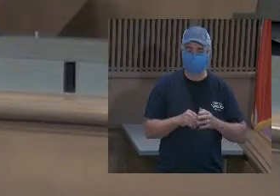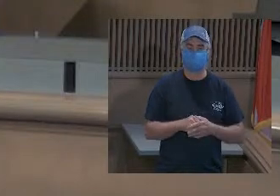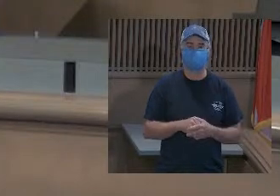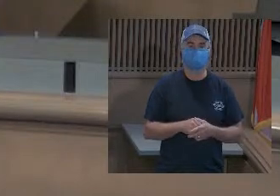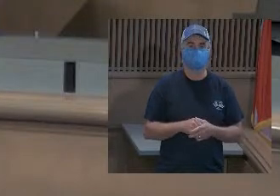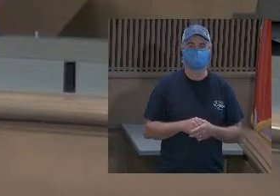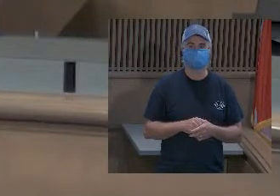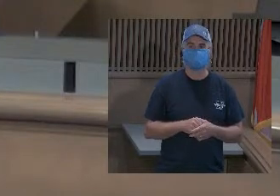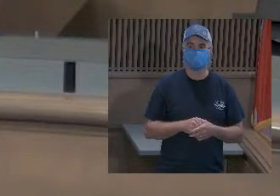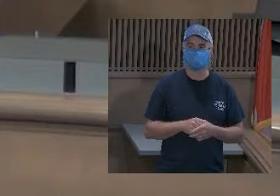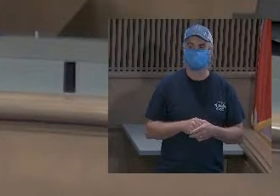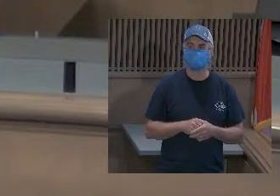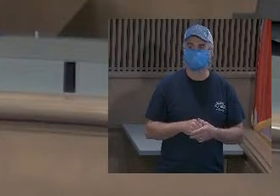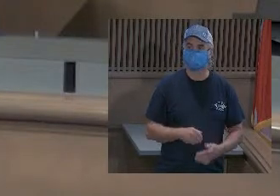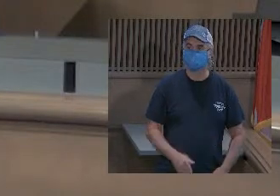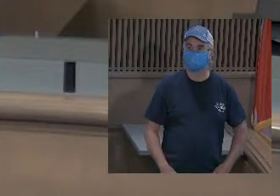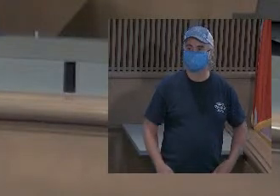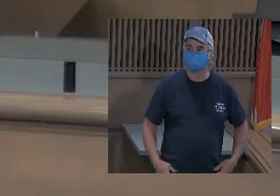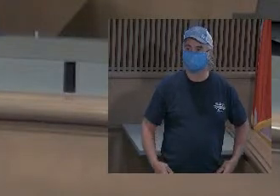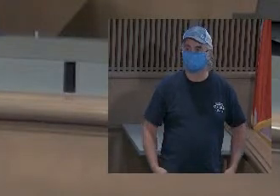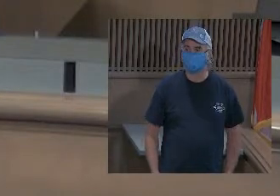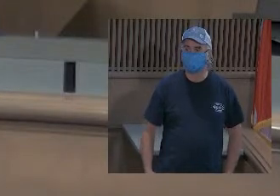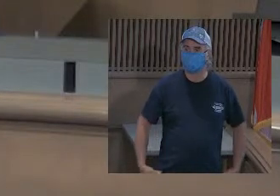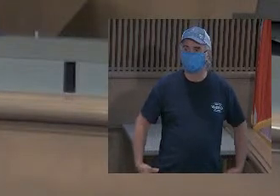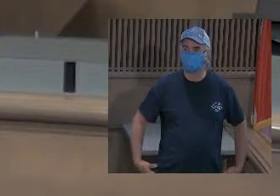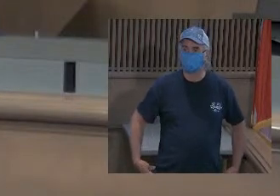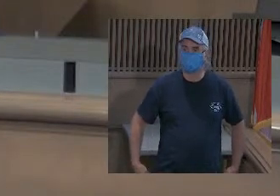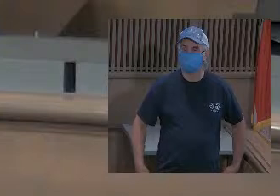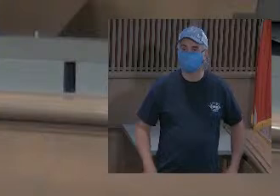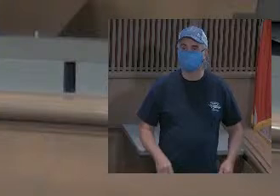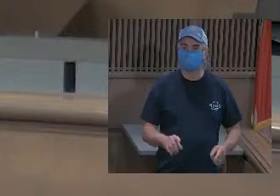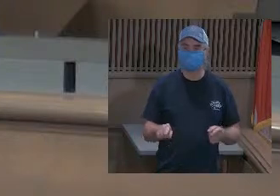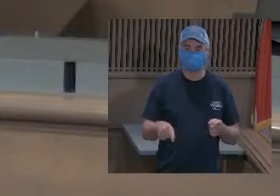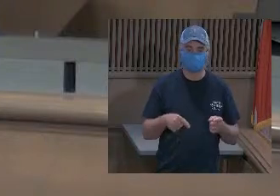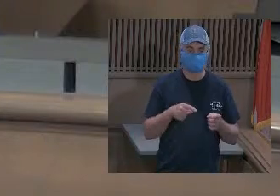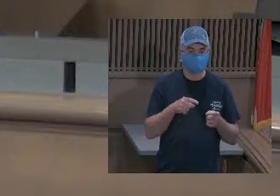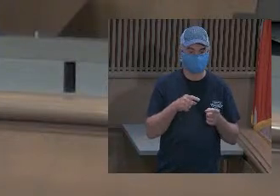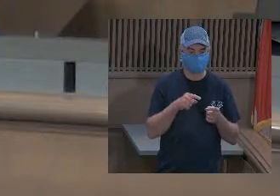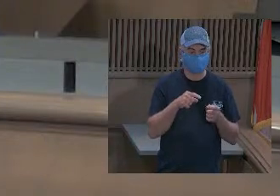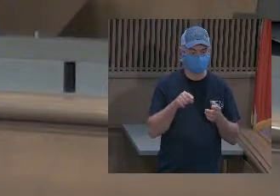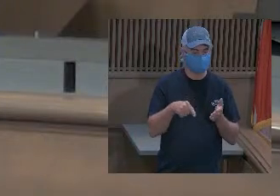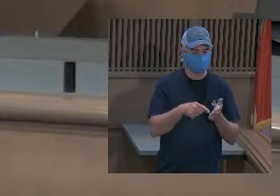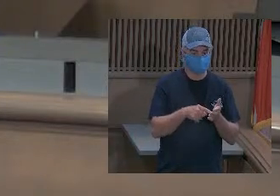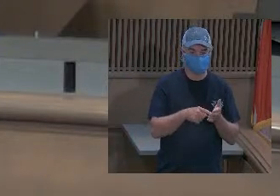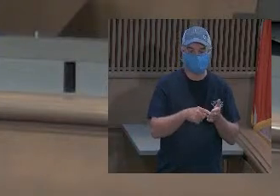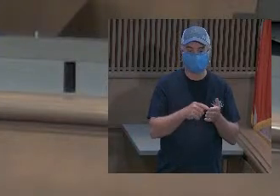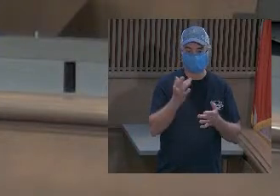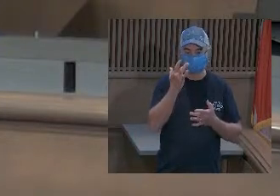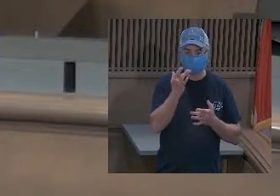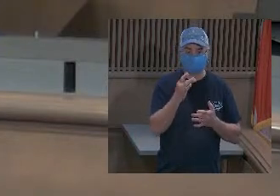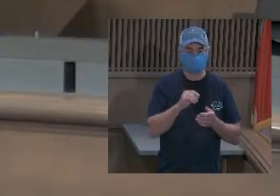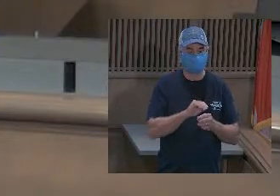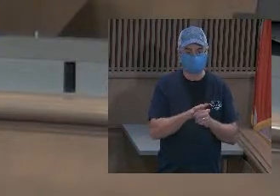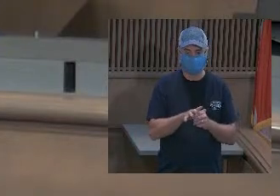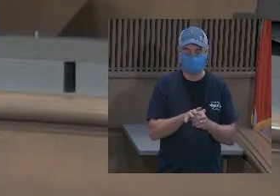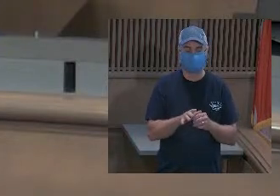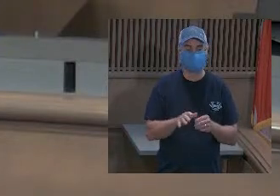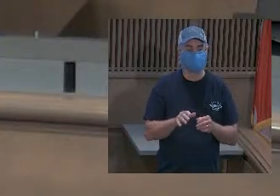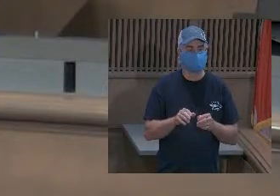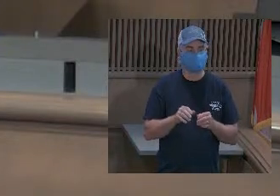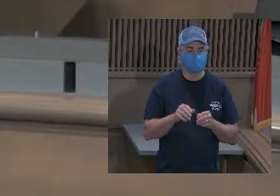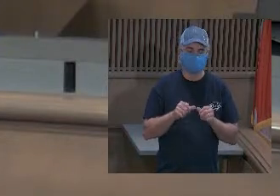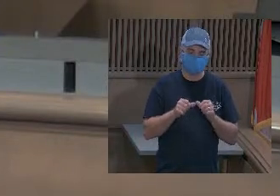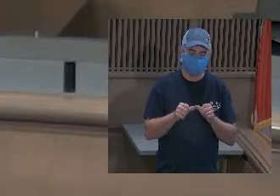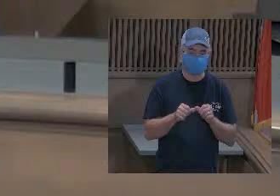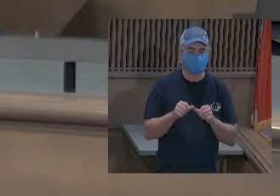This has been a relentless, unremitting virus, and the impact on our community is great. We